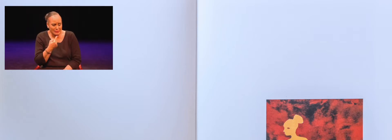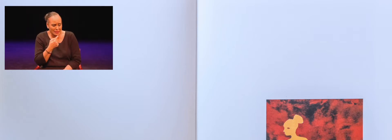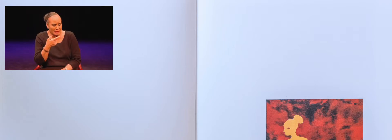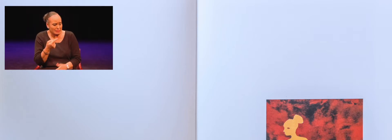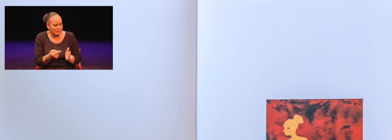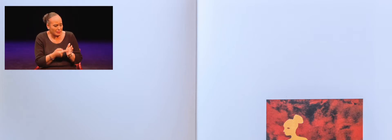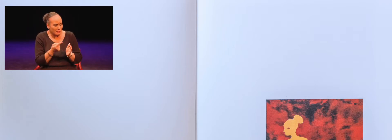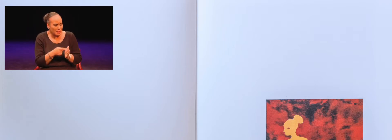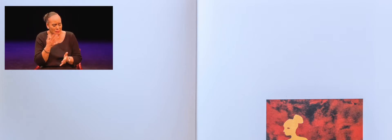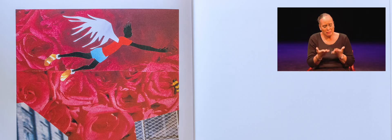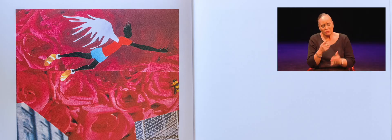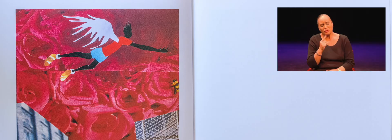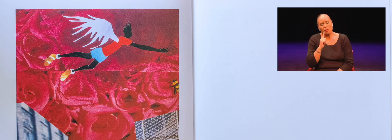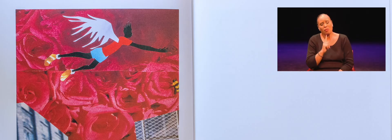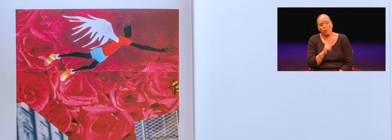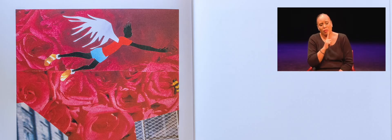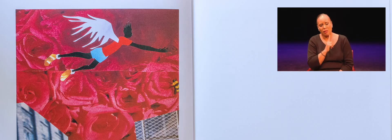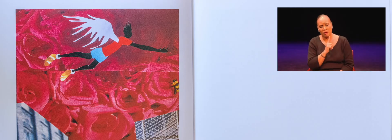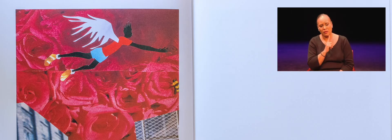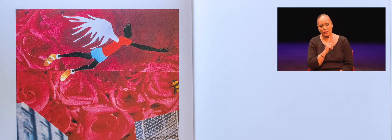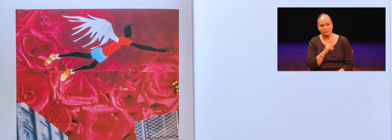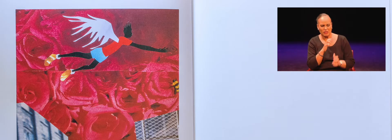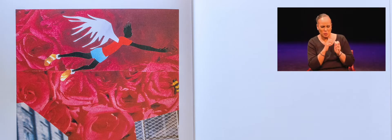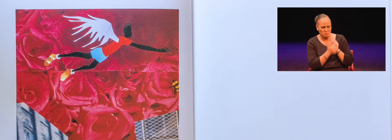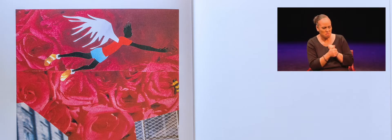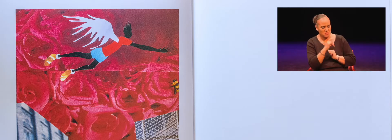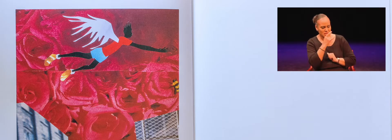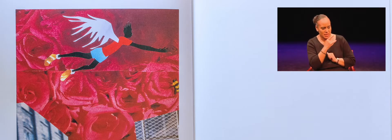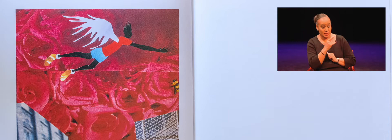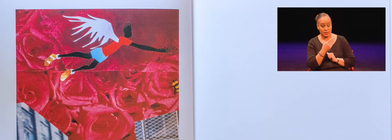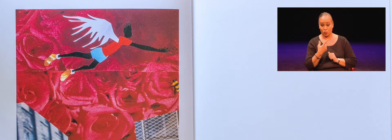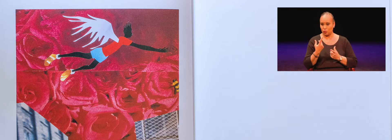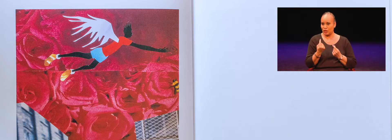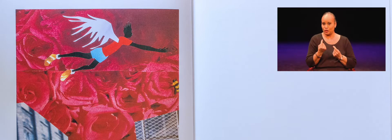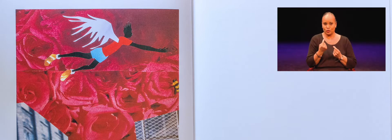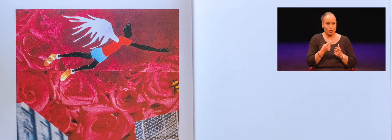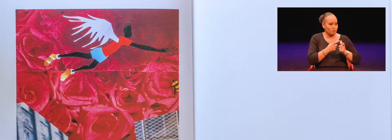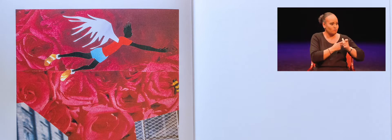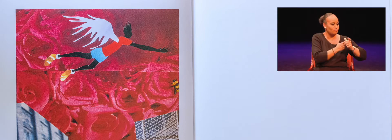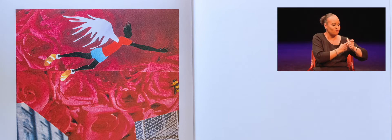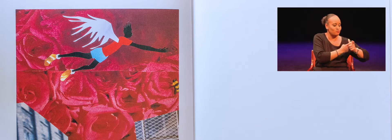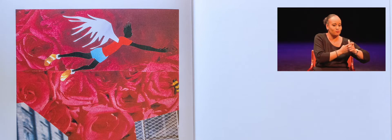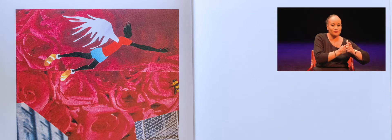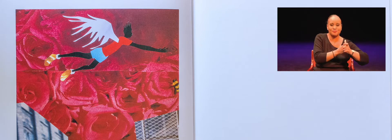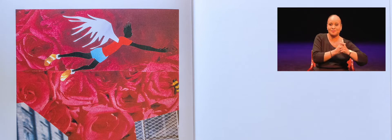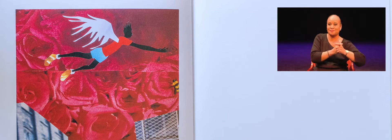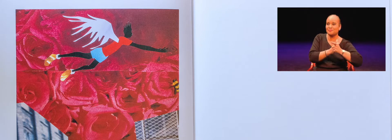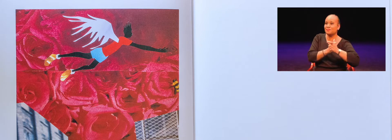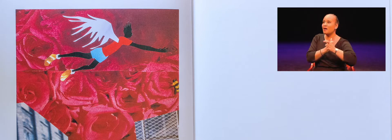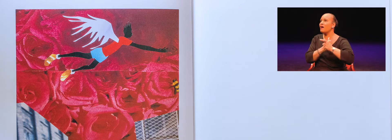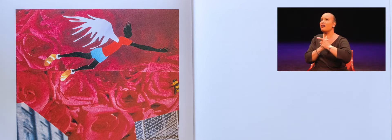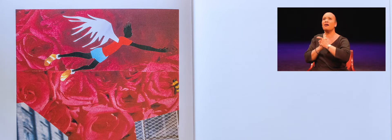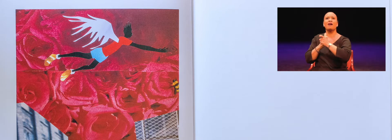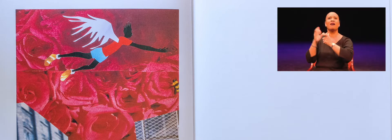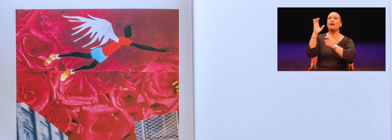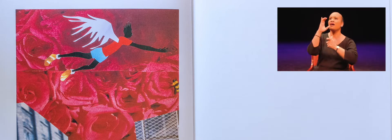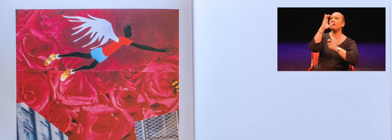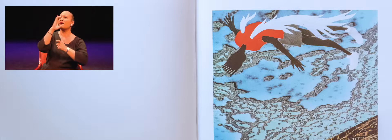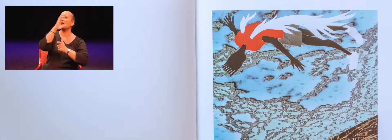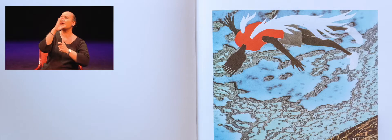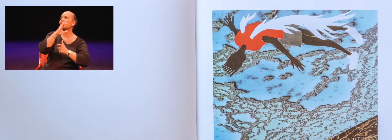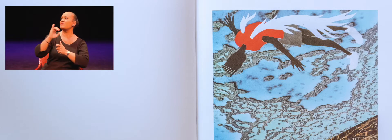kids. I ran through the streets with my eyes to the sky, searching the clouds for